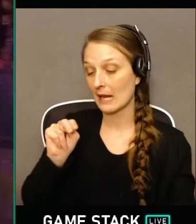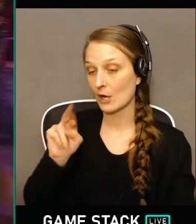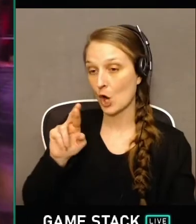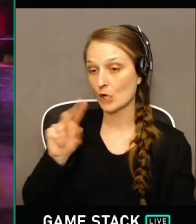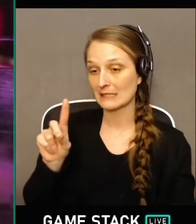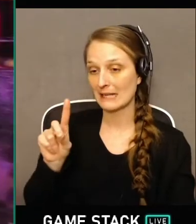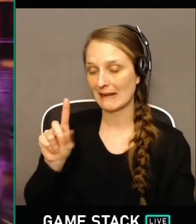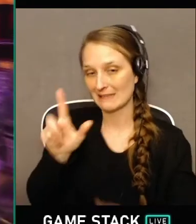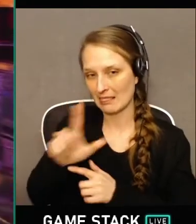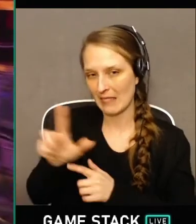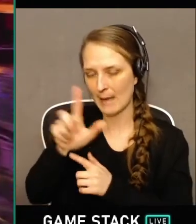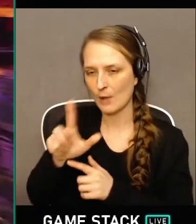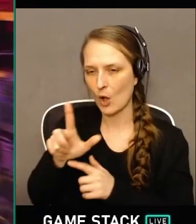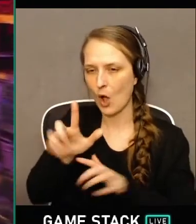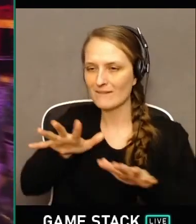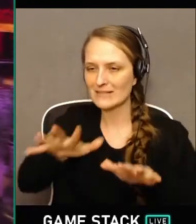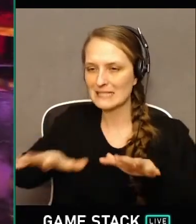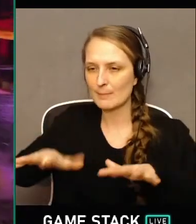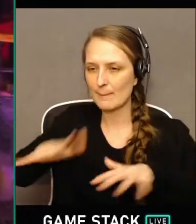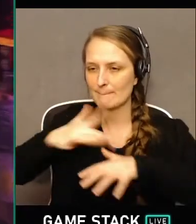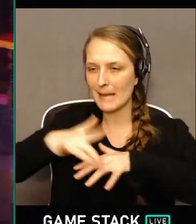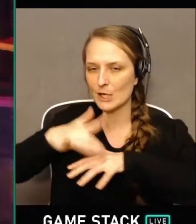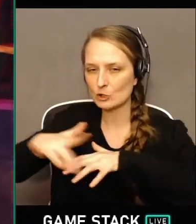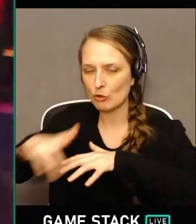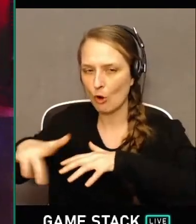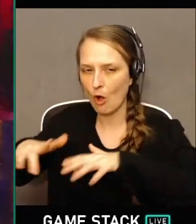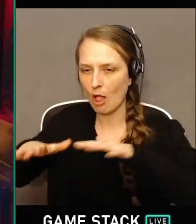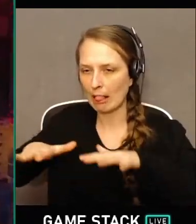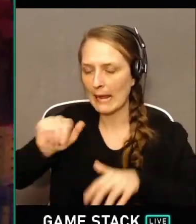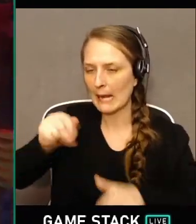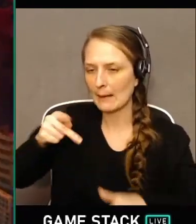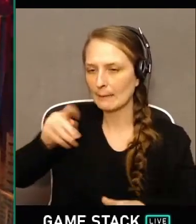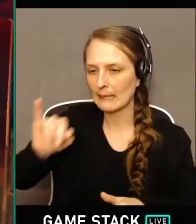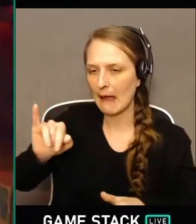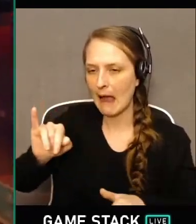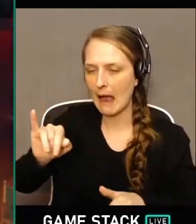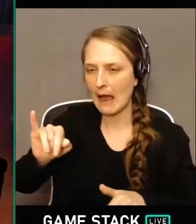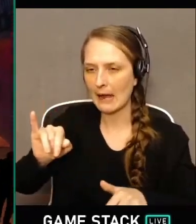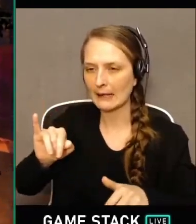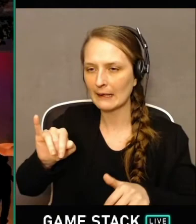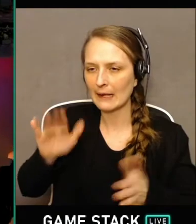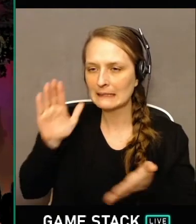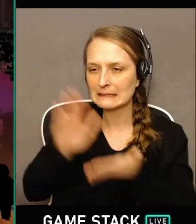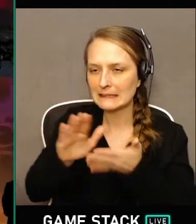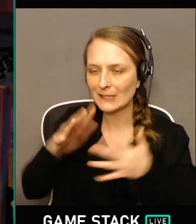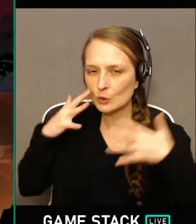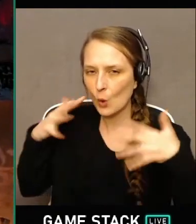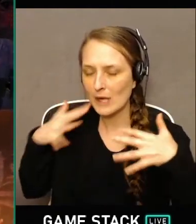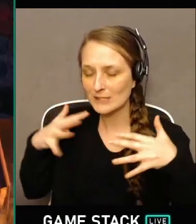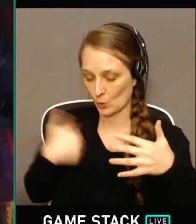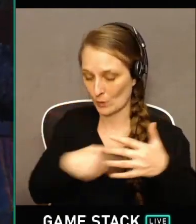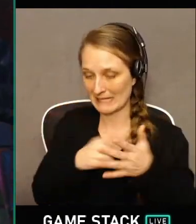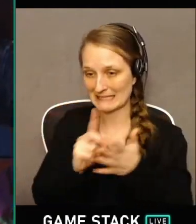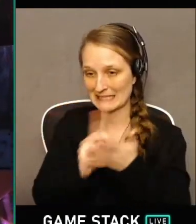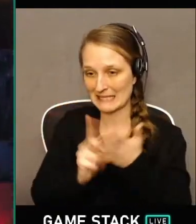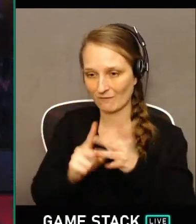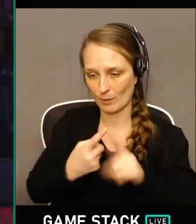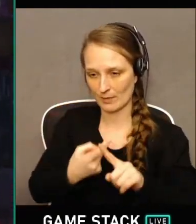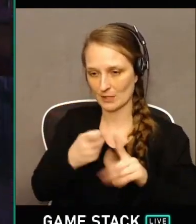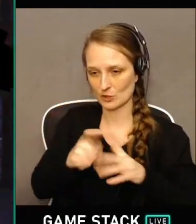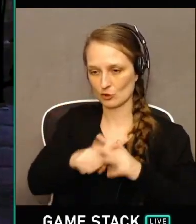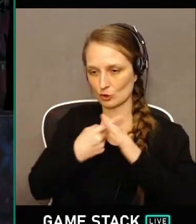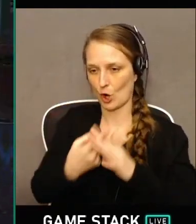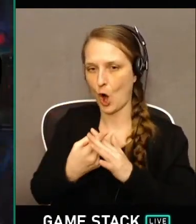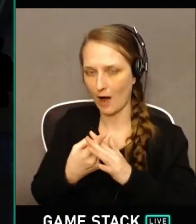of spatial and spatiotemporal API-agnostic denoisers that we designed from the start to work well with crazy low